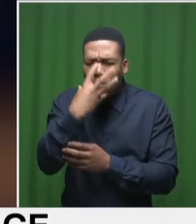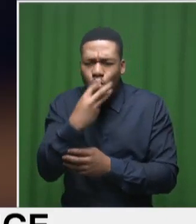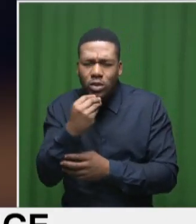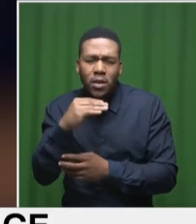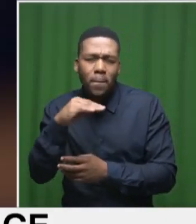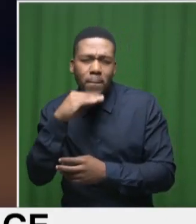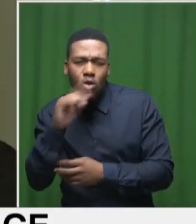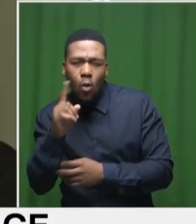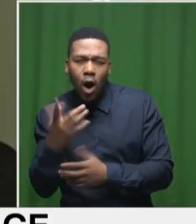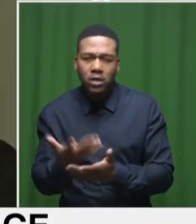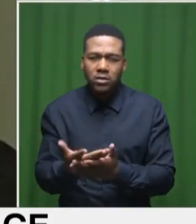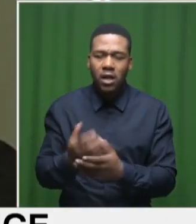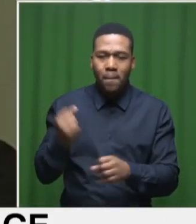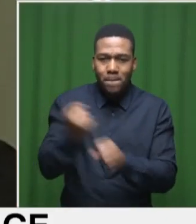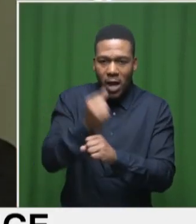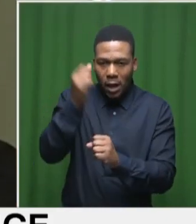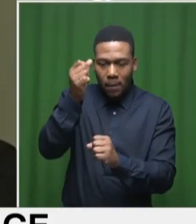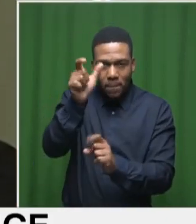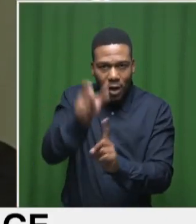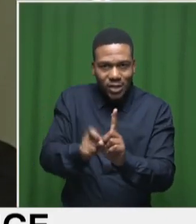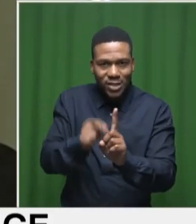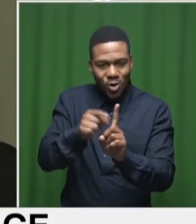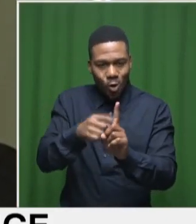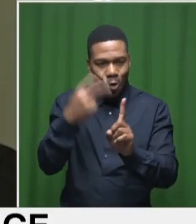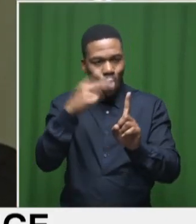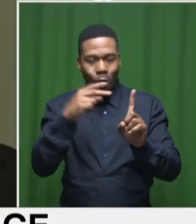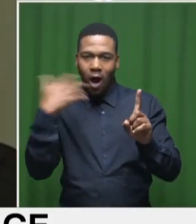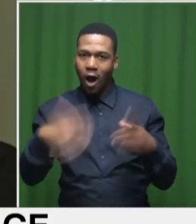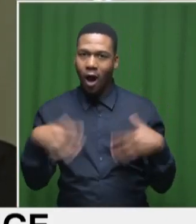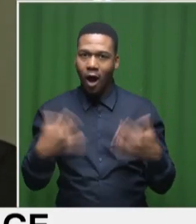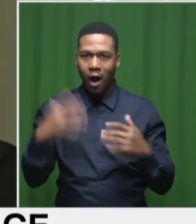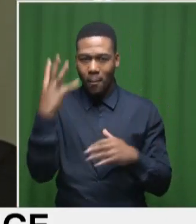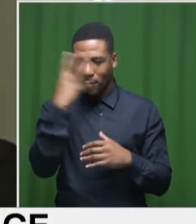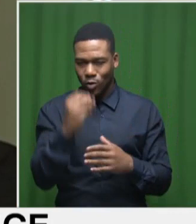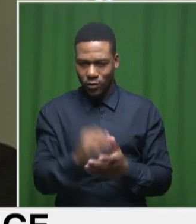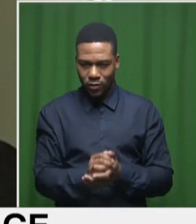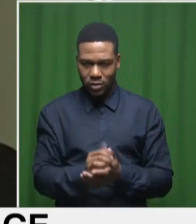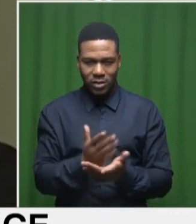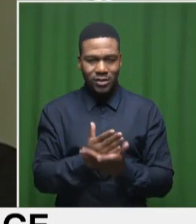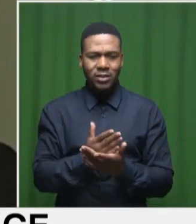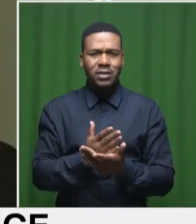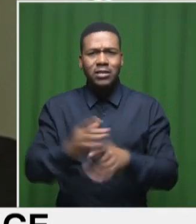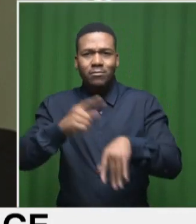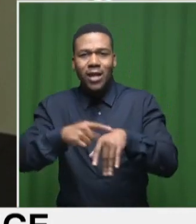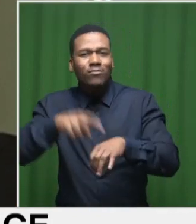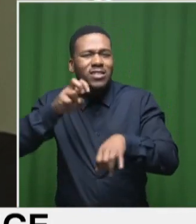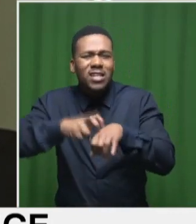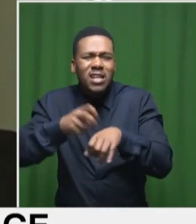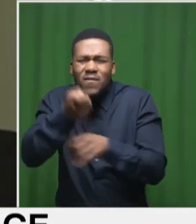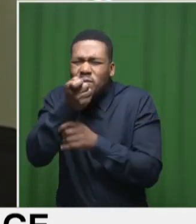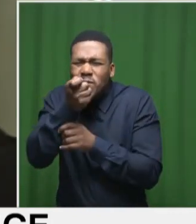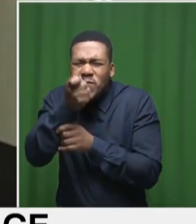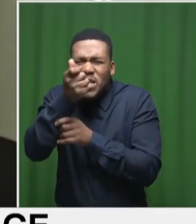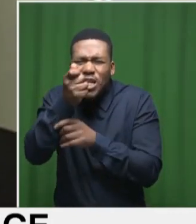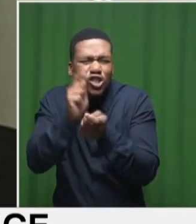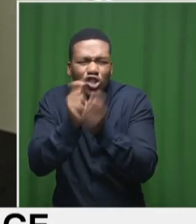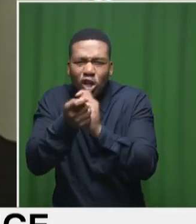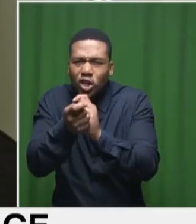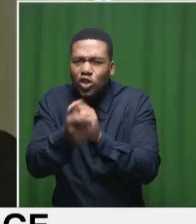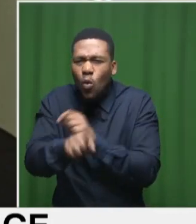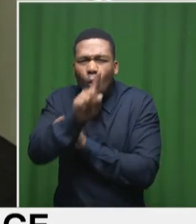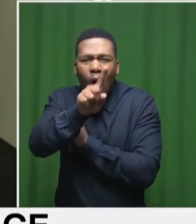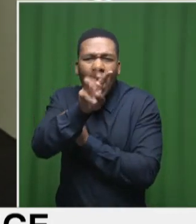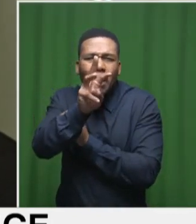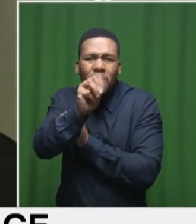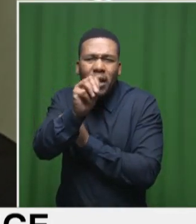attractive, you only have to make simple changes. Sometimes 1 millimeter is enough to actually cross someone over the line